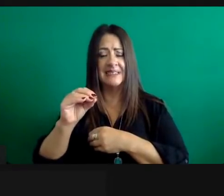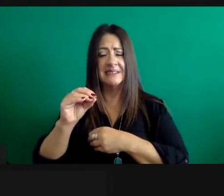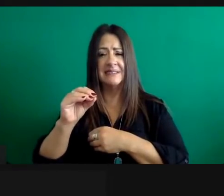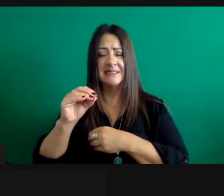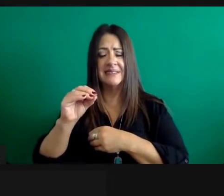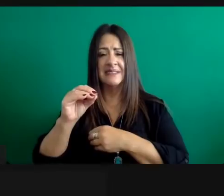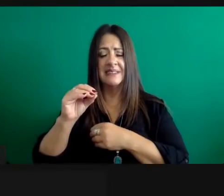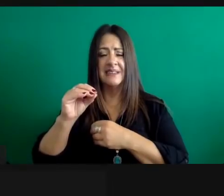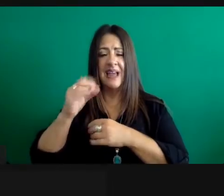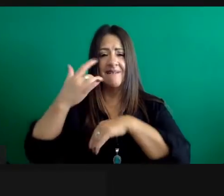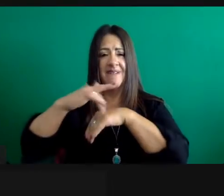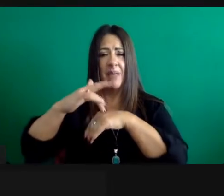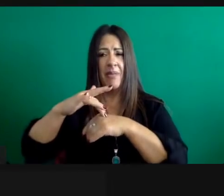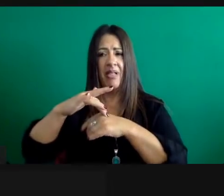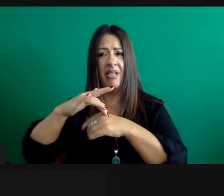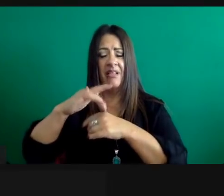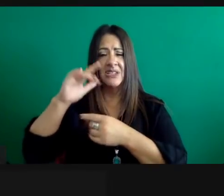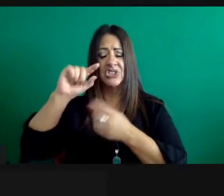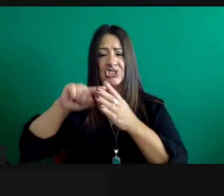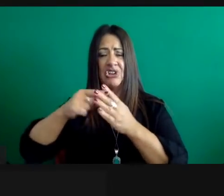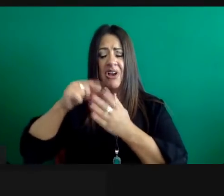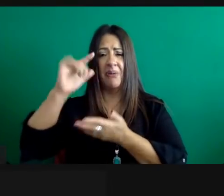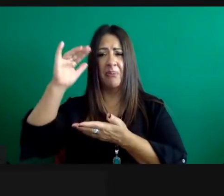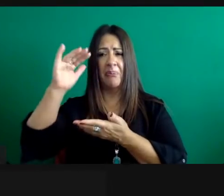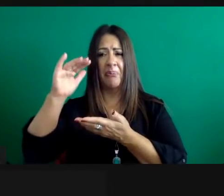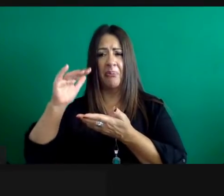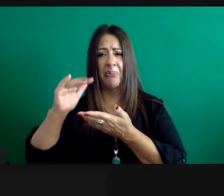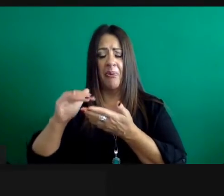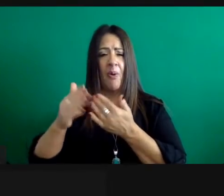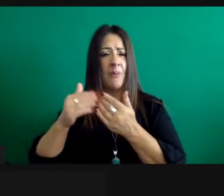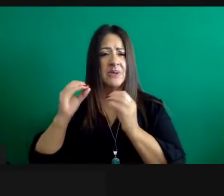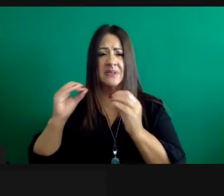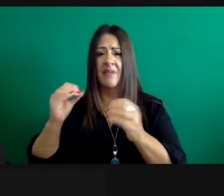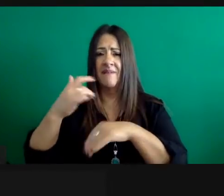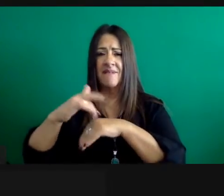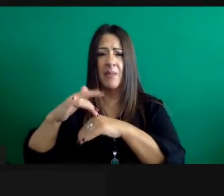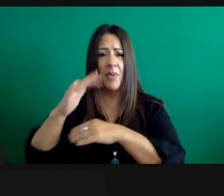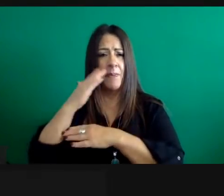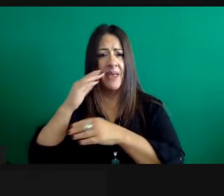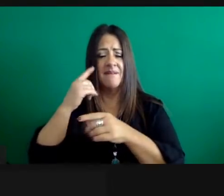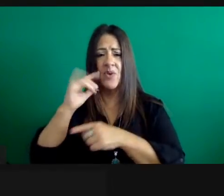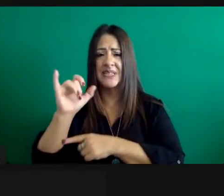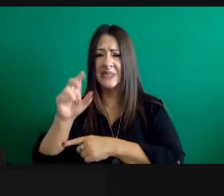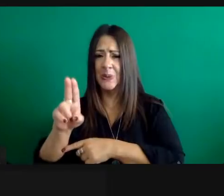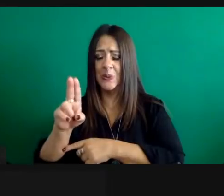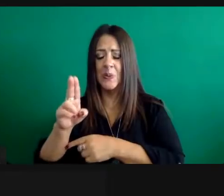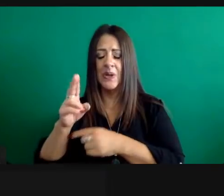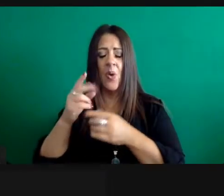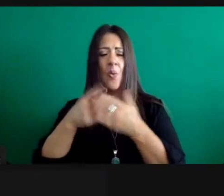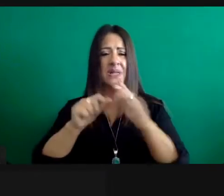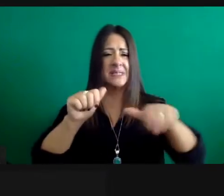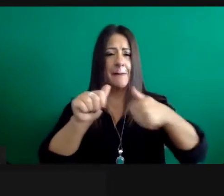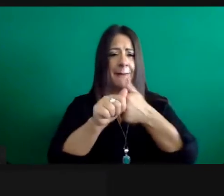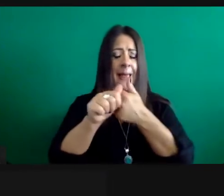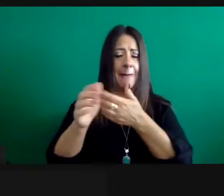facility in Los Angeles County? And the second question would be, recognizing your comments earlier on